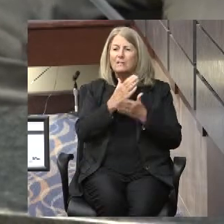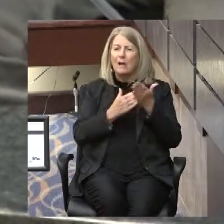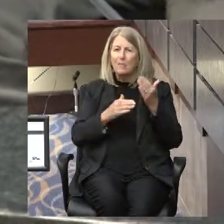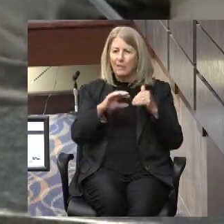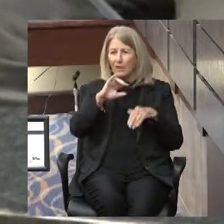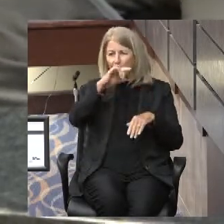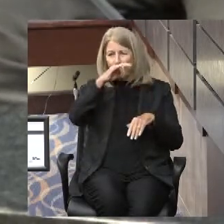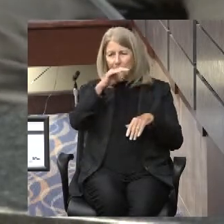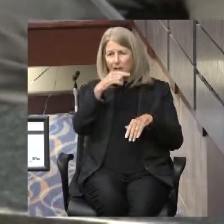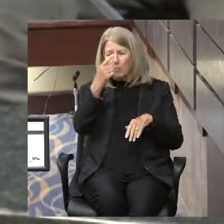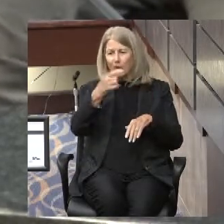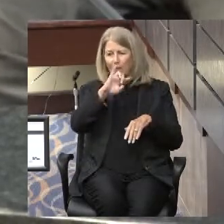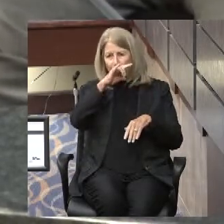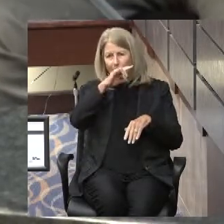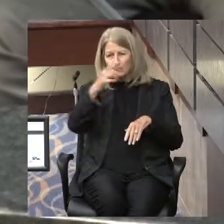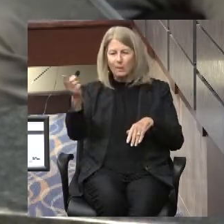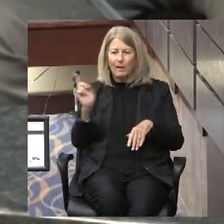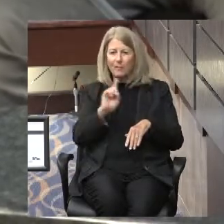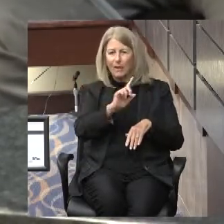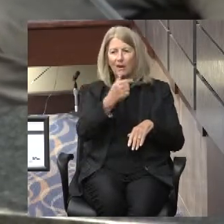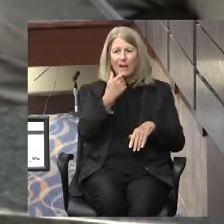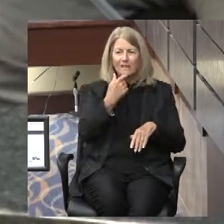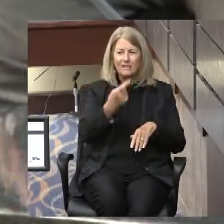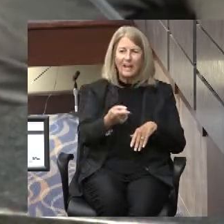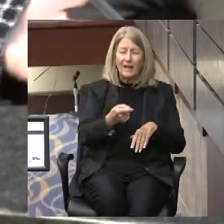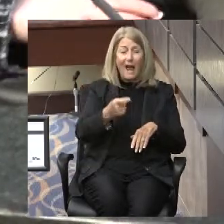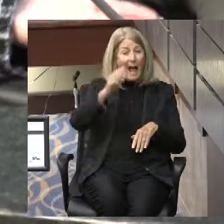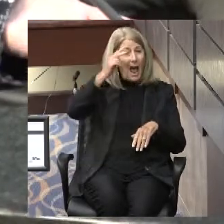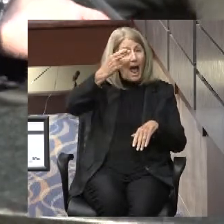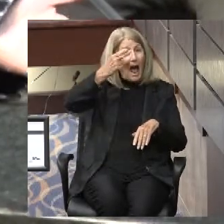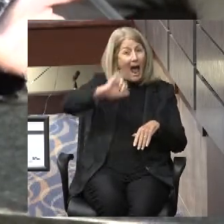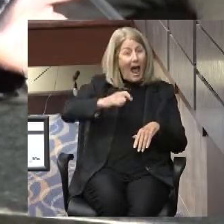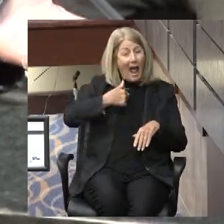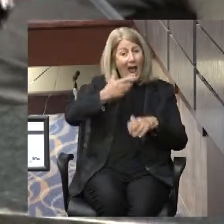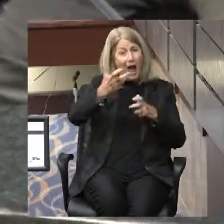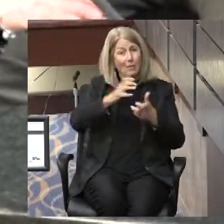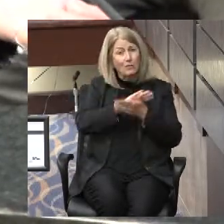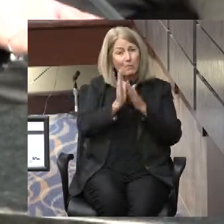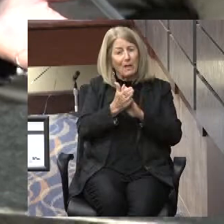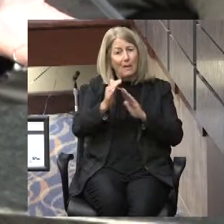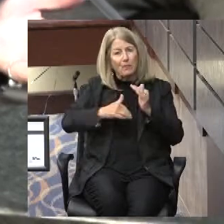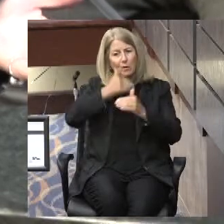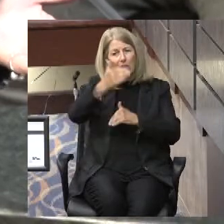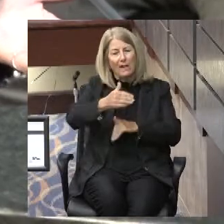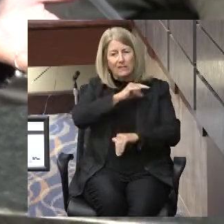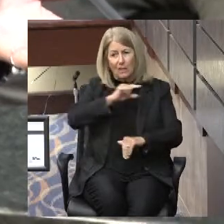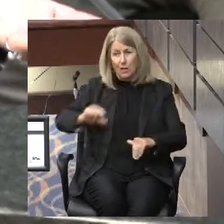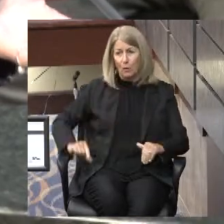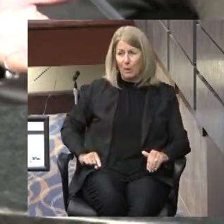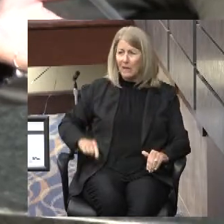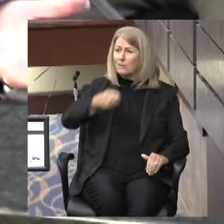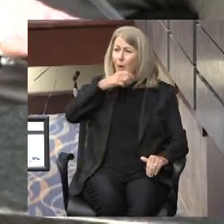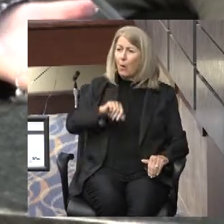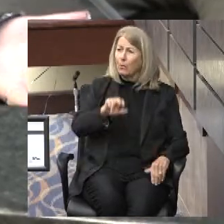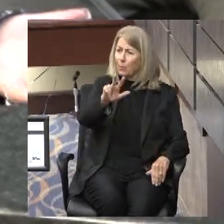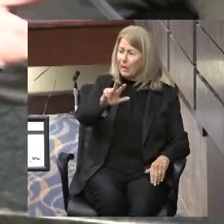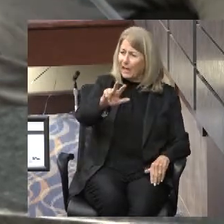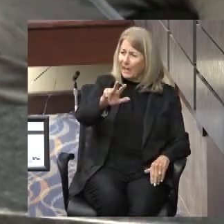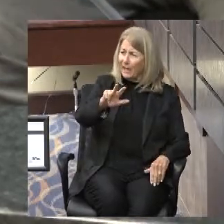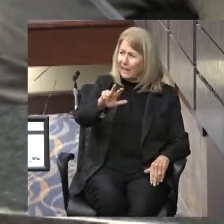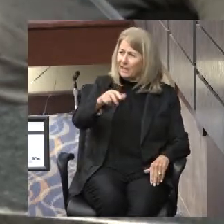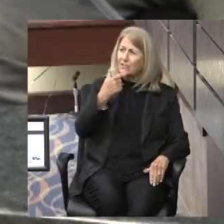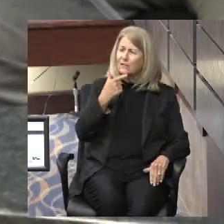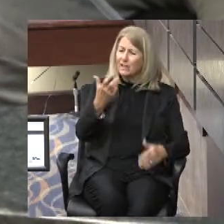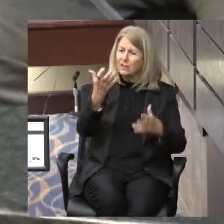and said, "Hi, I want to be your next queen." How cute is that? 3 years old. She's saying she wants to be the